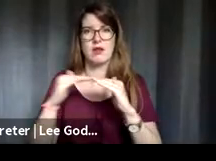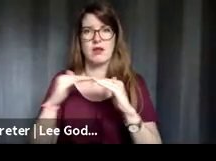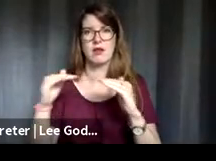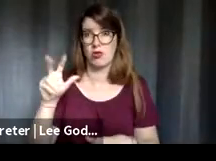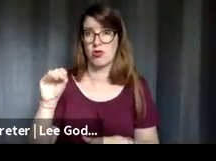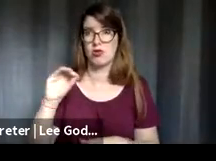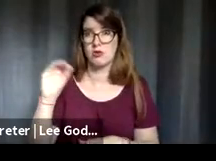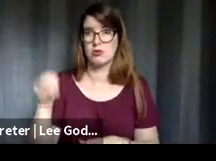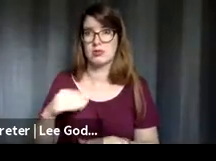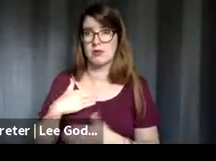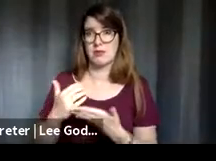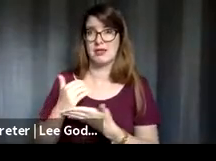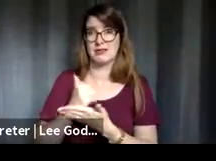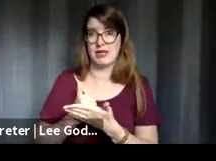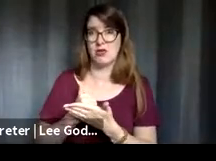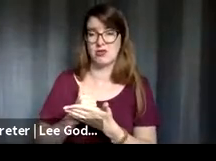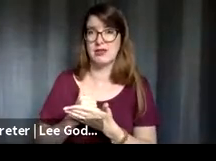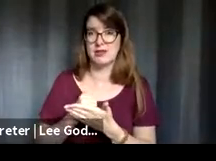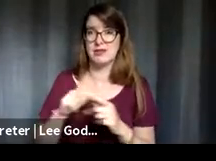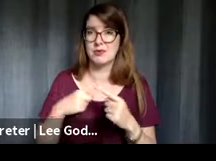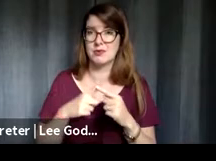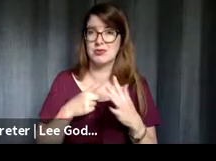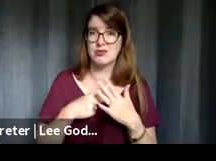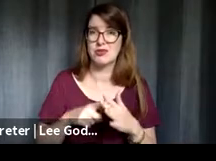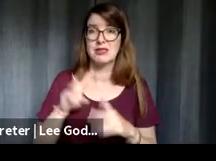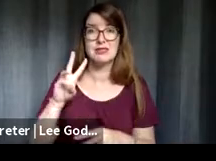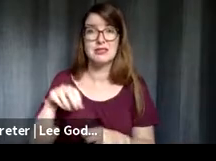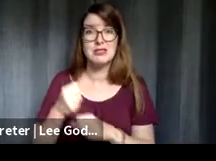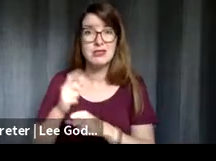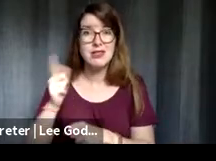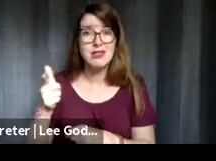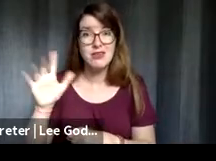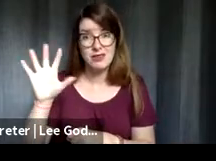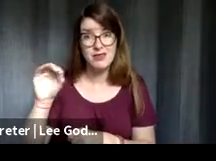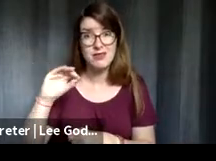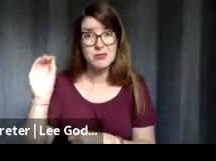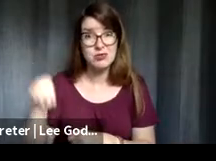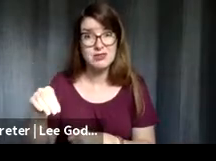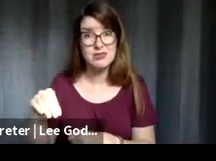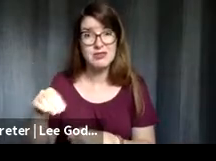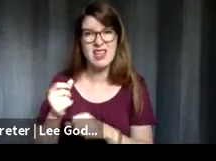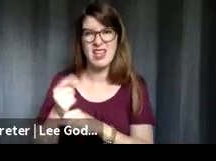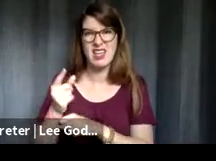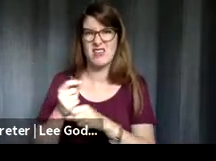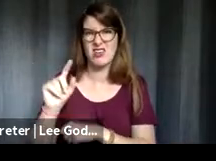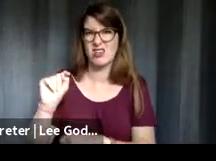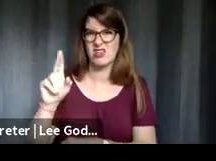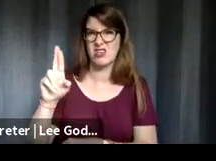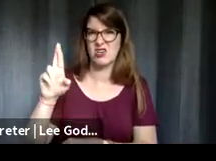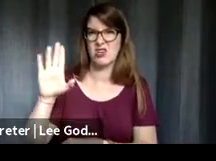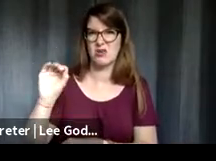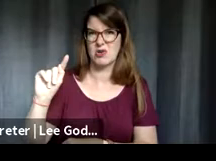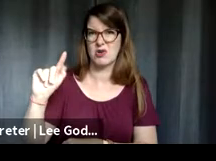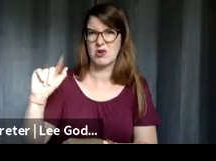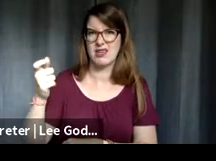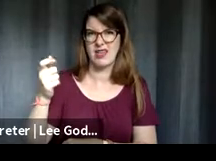30% of my salary when I started. 6 years later, 50%. Every year, TurboTax would warn me